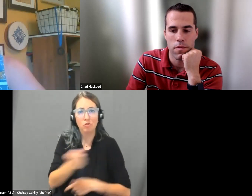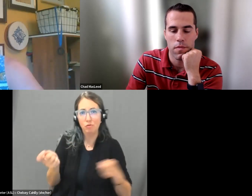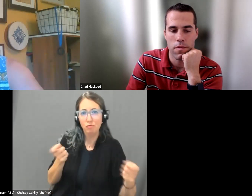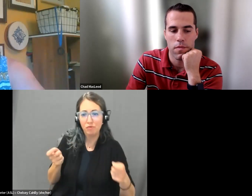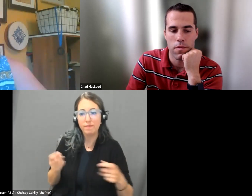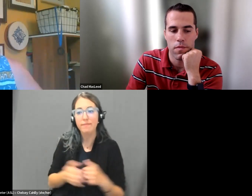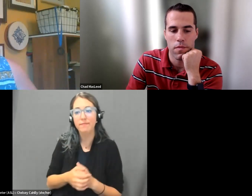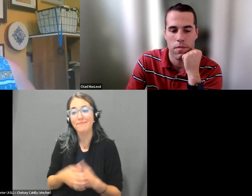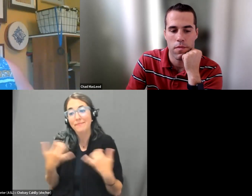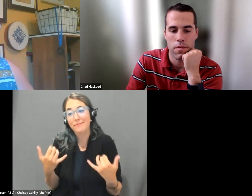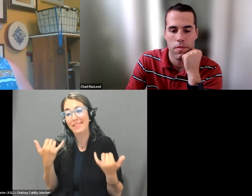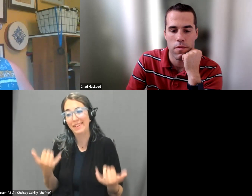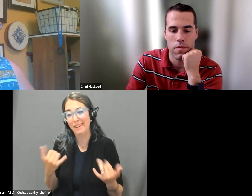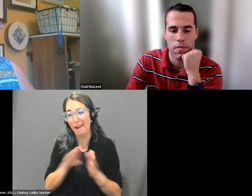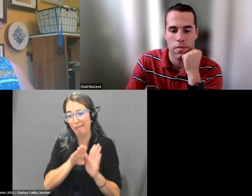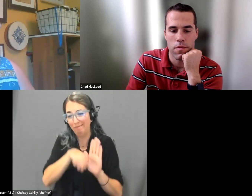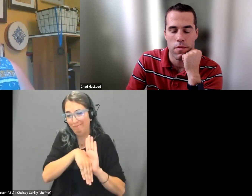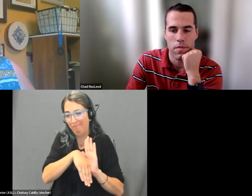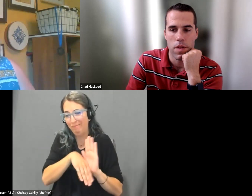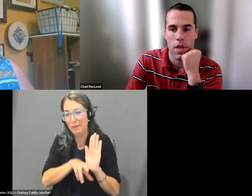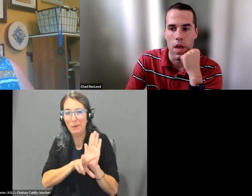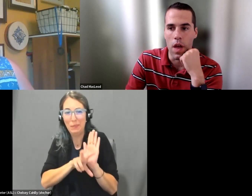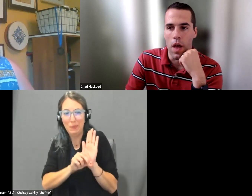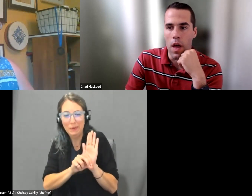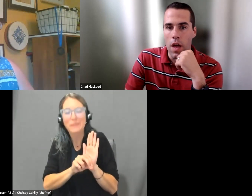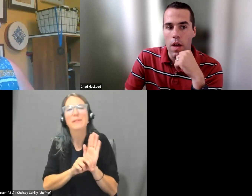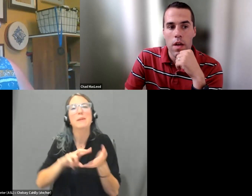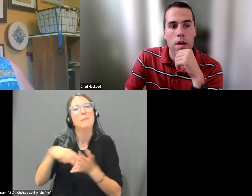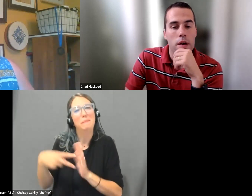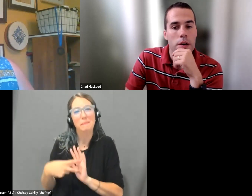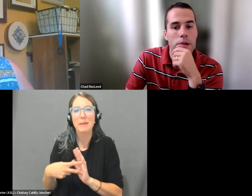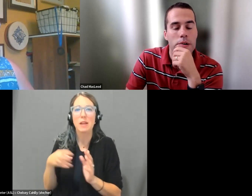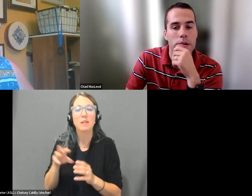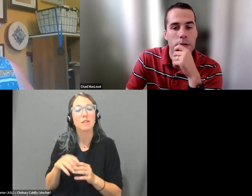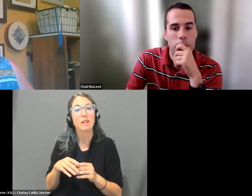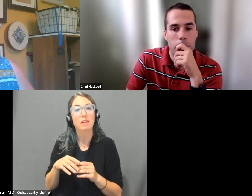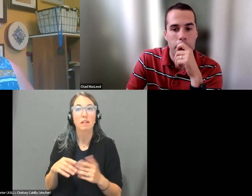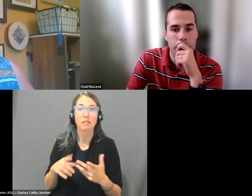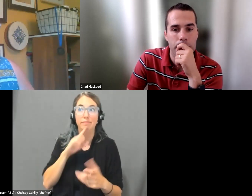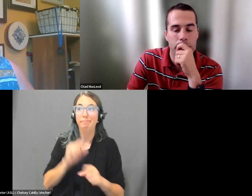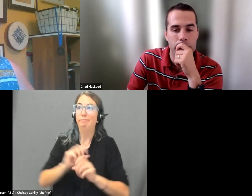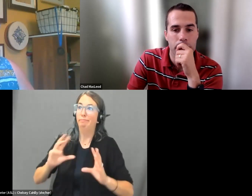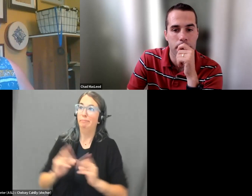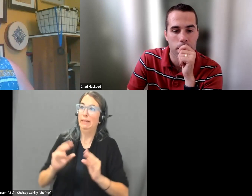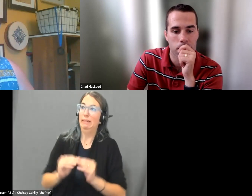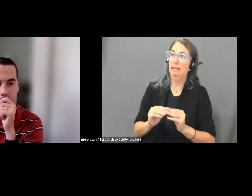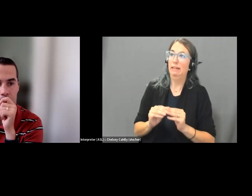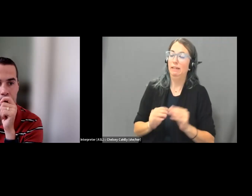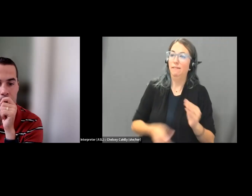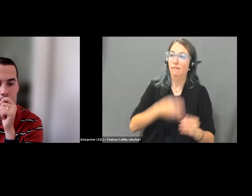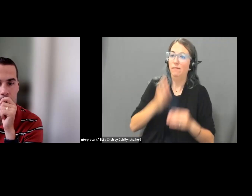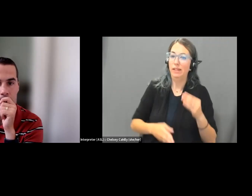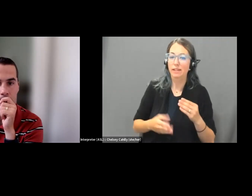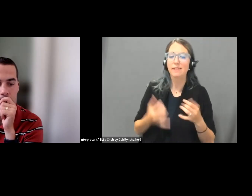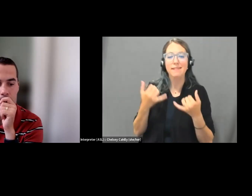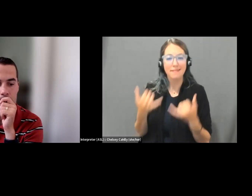hour, so the official webinar is over, and the Q&A can continue. However, thanks